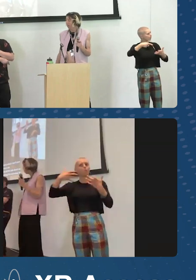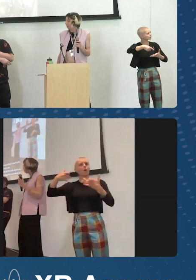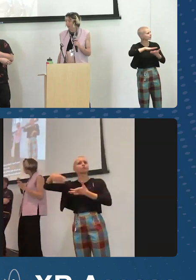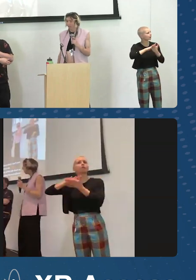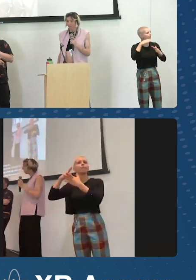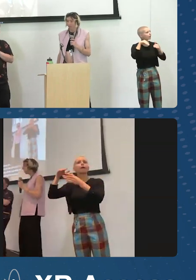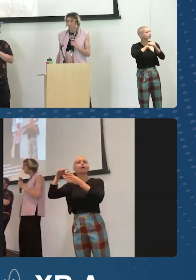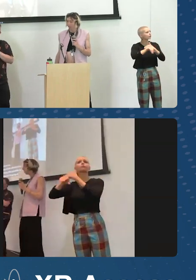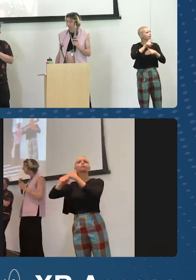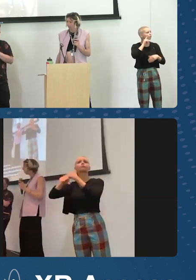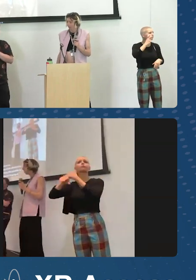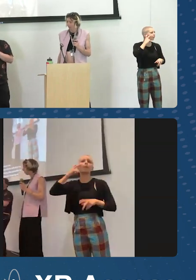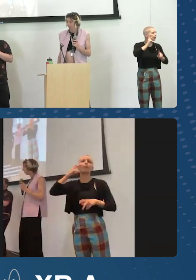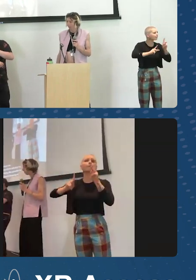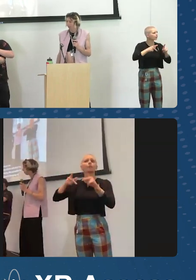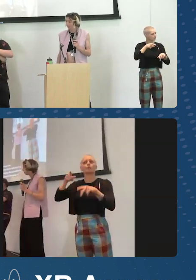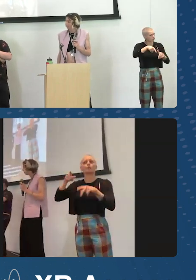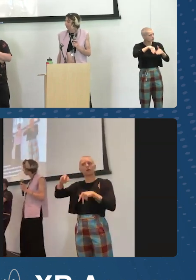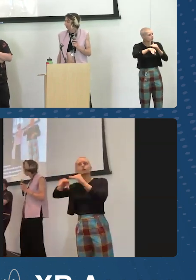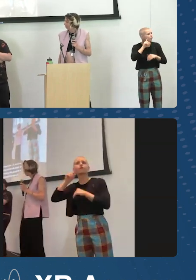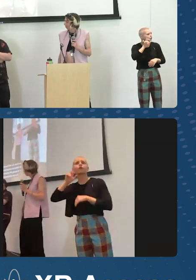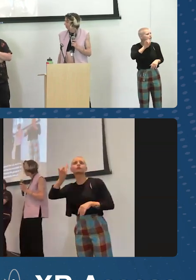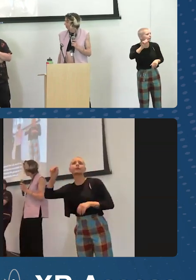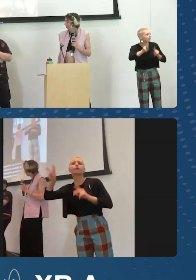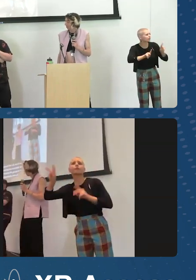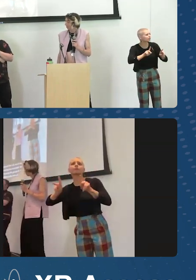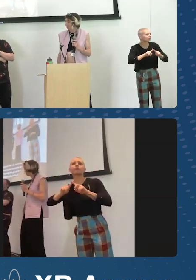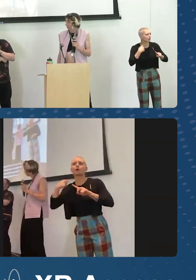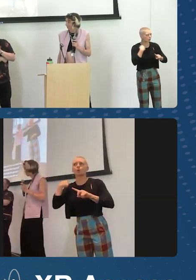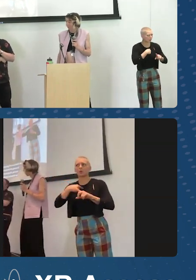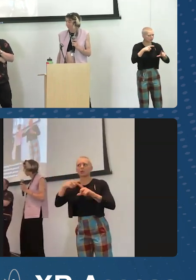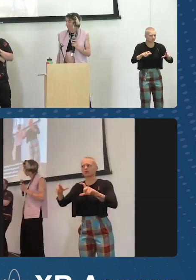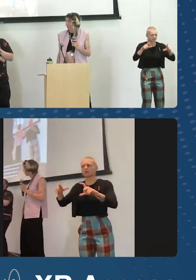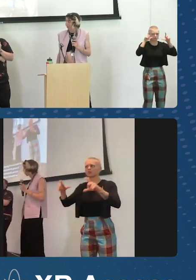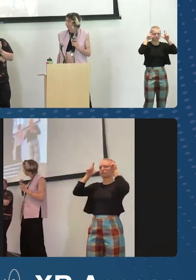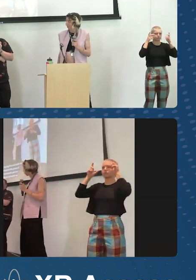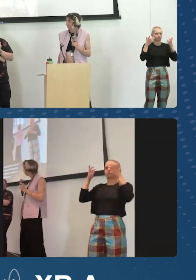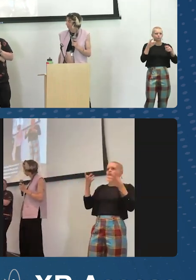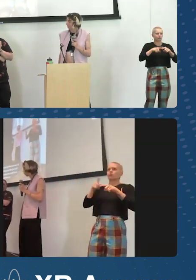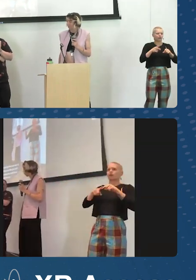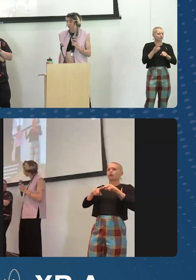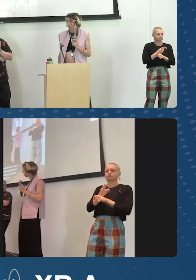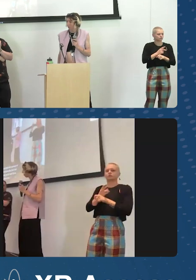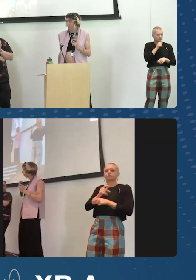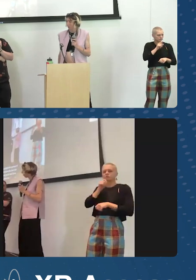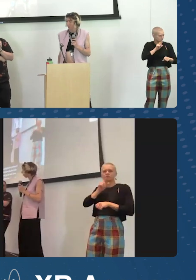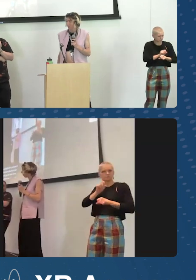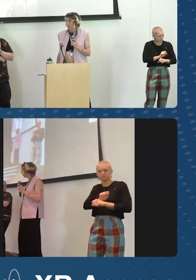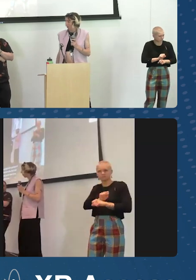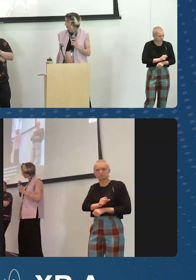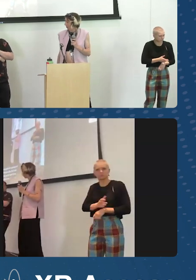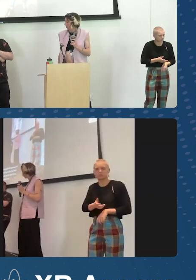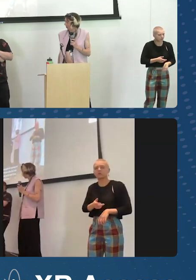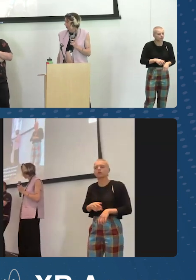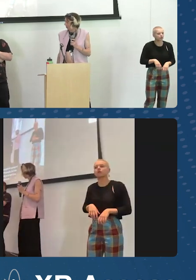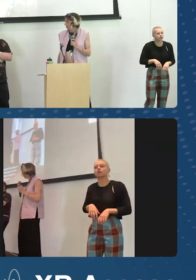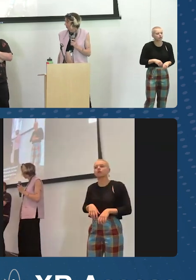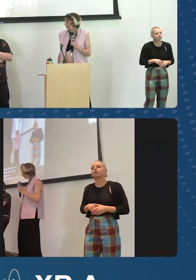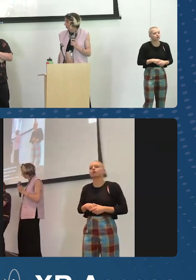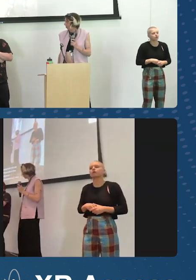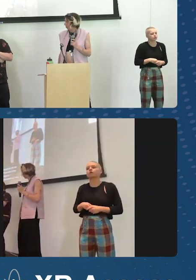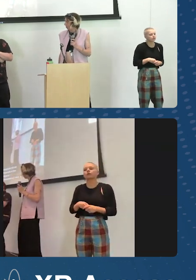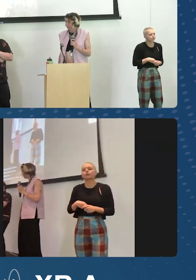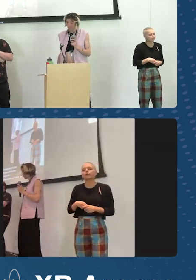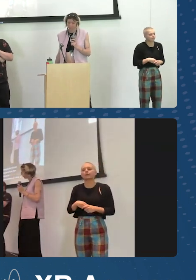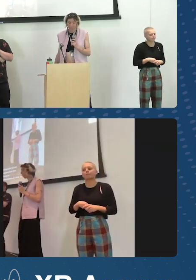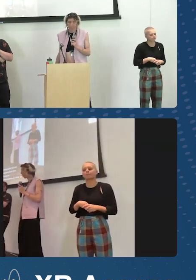It's ridiculous. And that was mentioned, I think, by everybody in that last panel. And so what we really need to do is